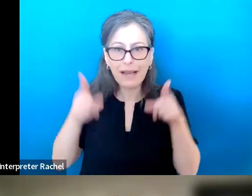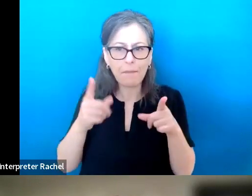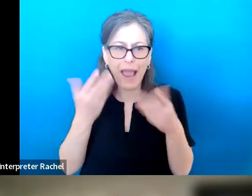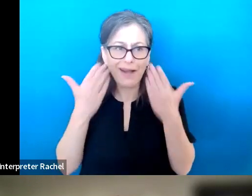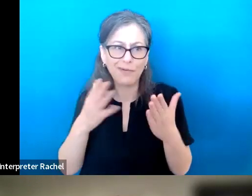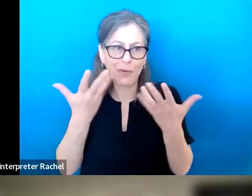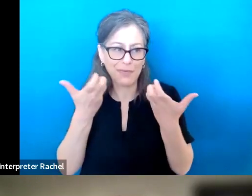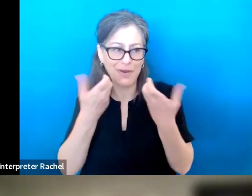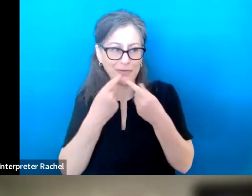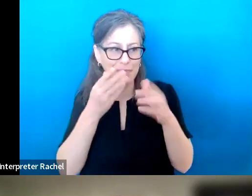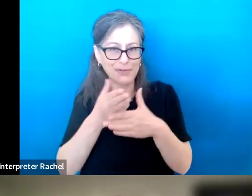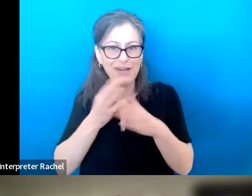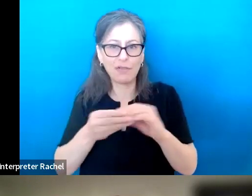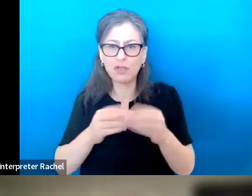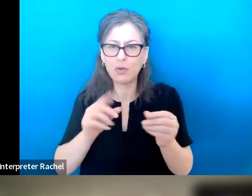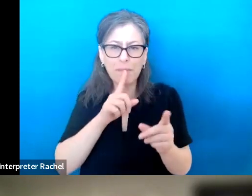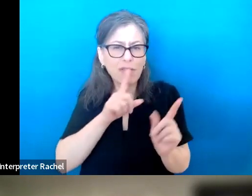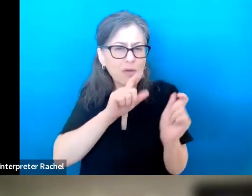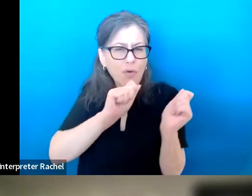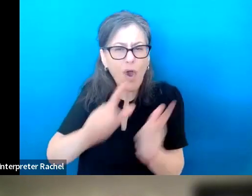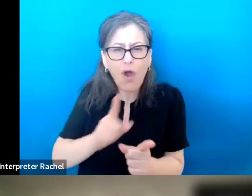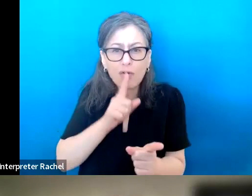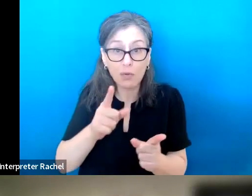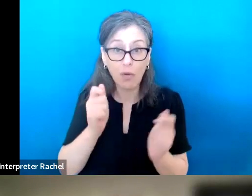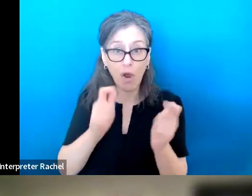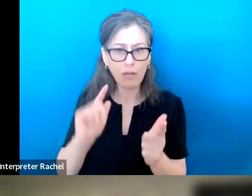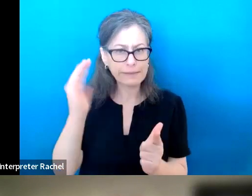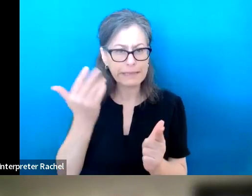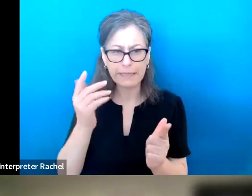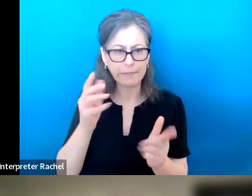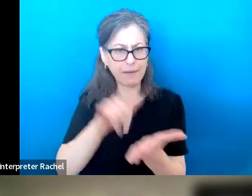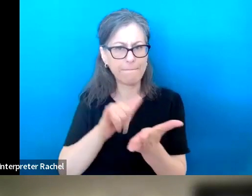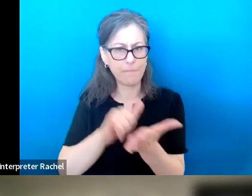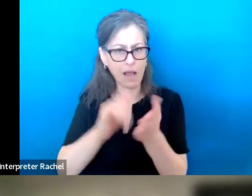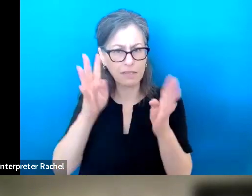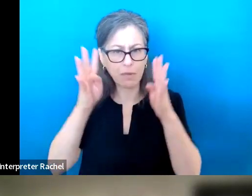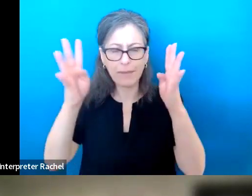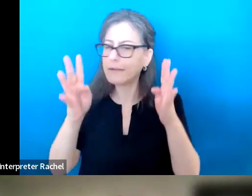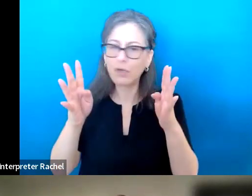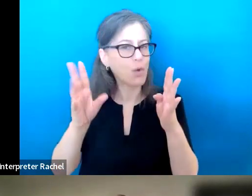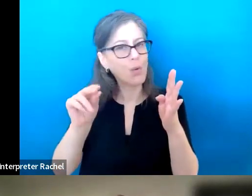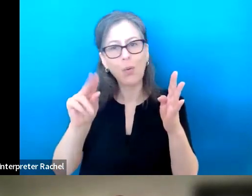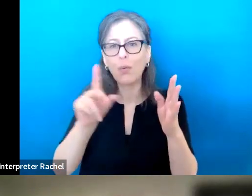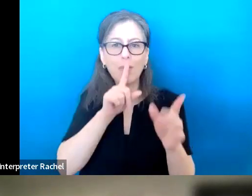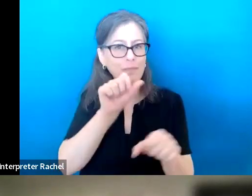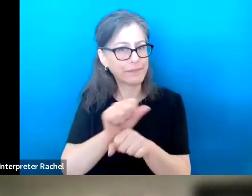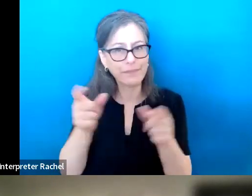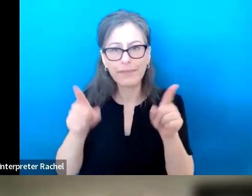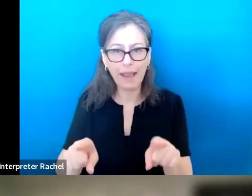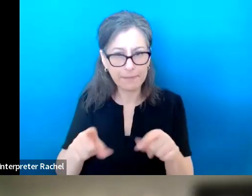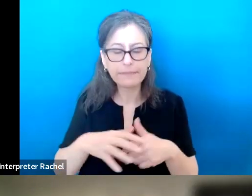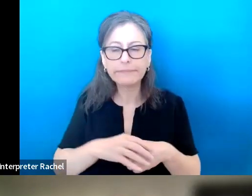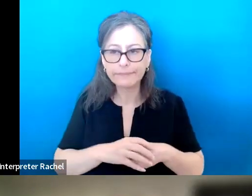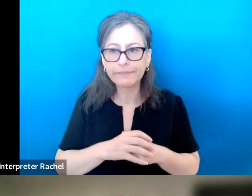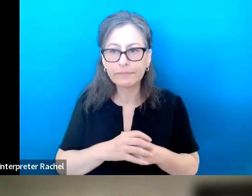you want to give away. They're all true. All the ones that you think we've all made up, we haven't. They were in the real thing. So, and then from there,